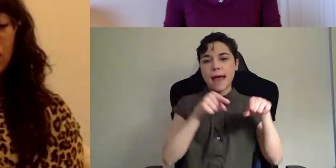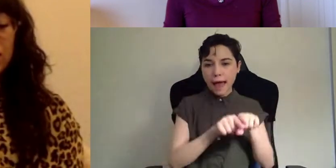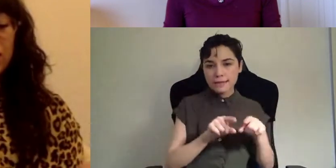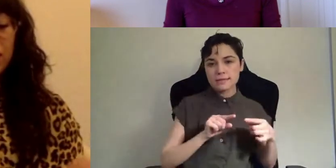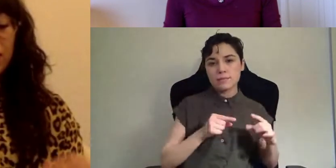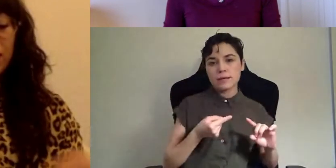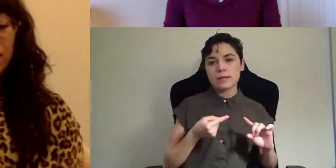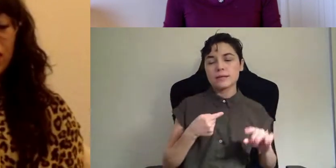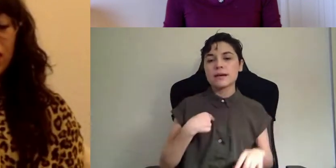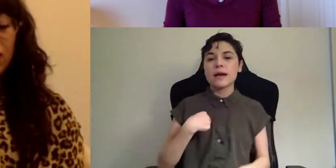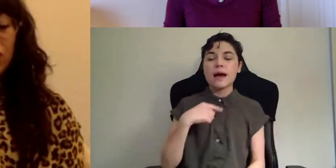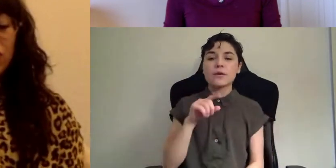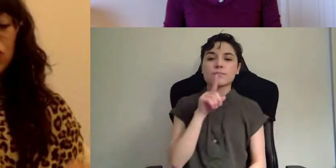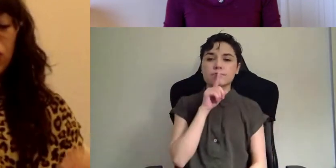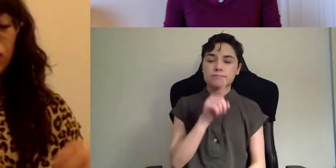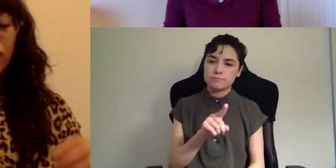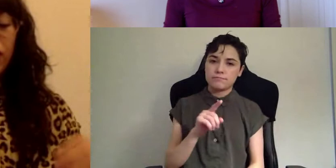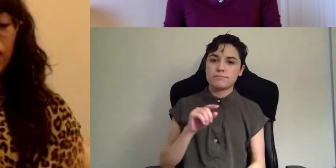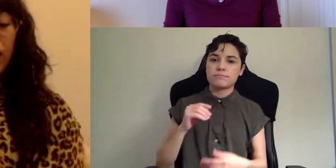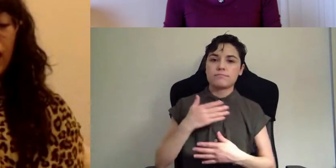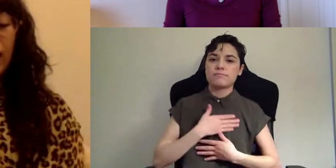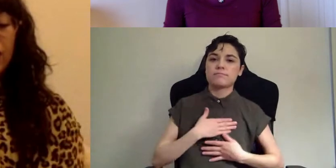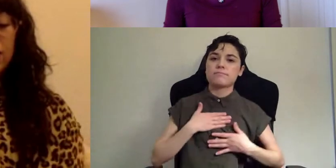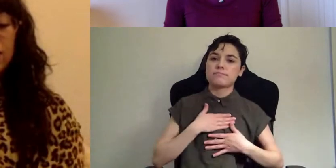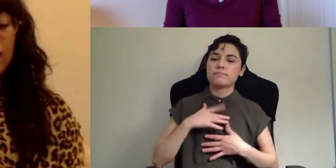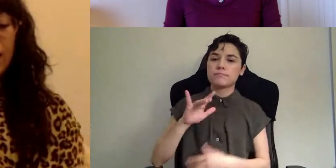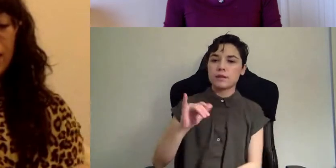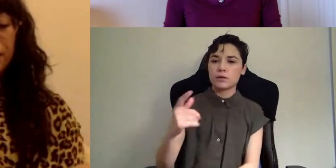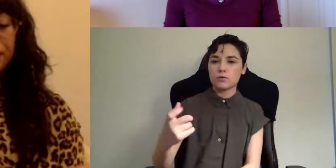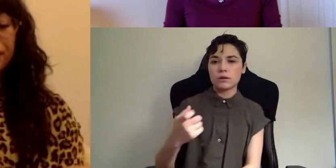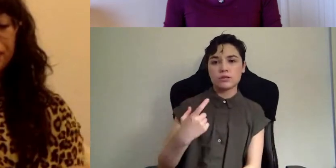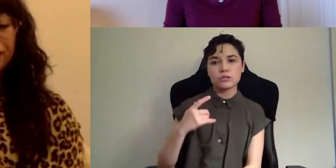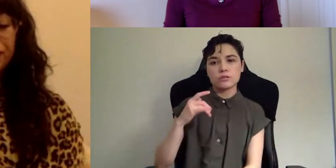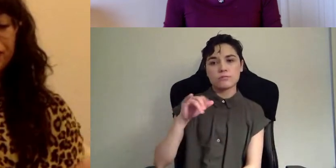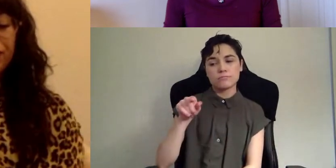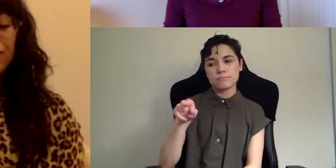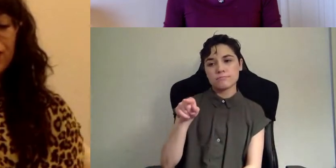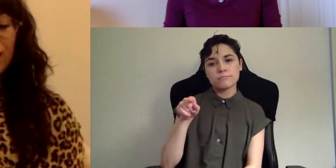question. And it's just so real. And